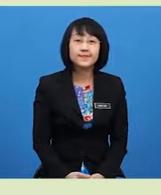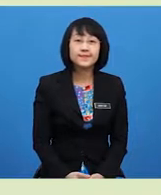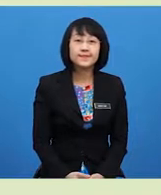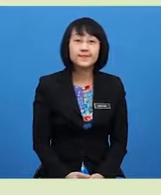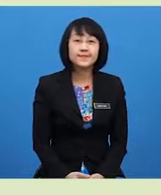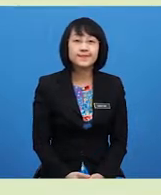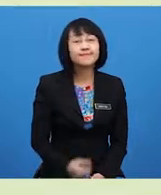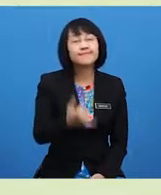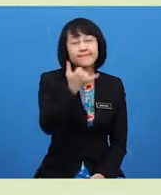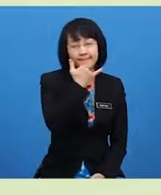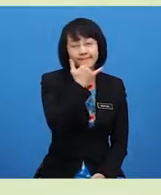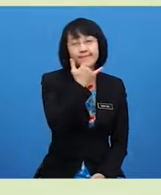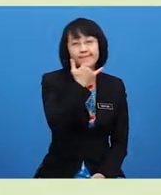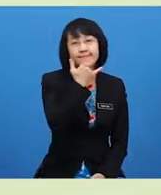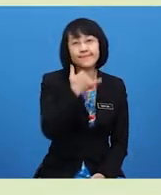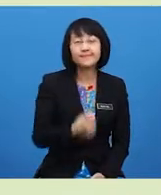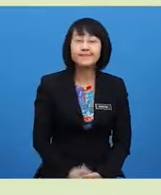Yeah. It's false.